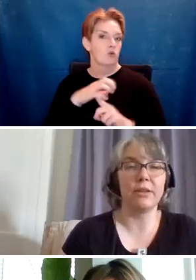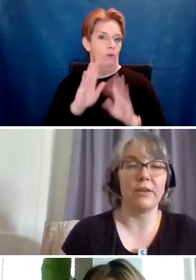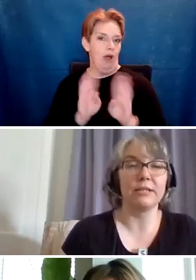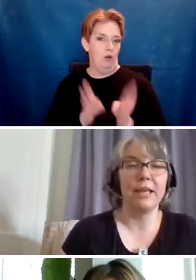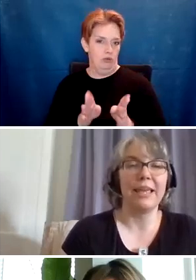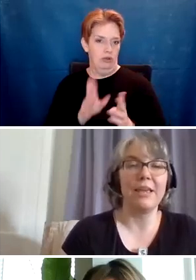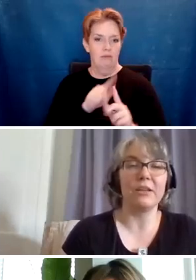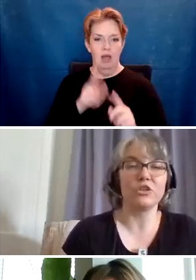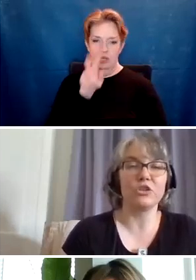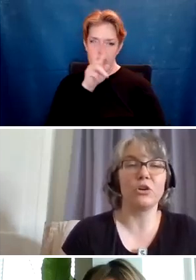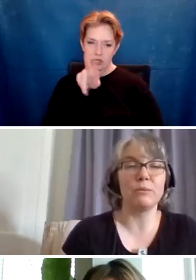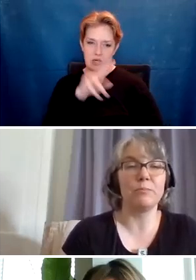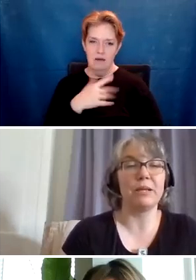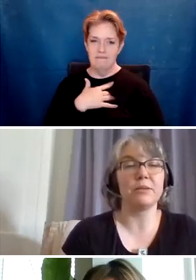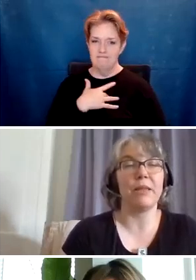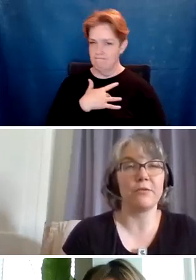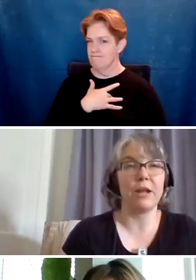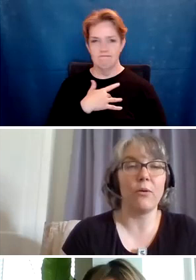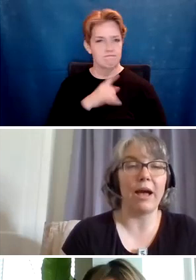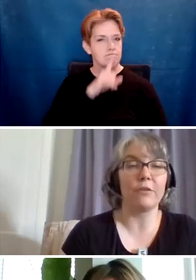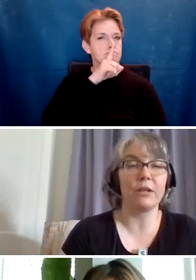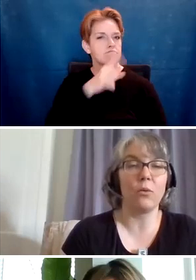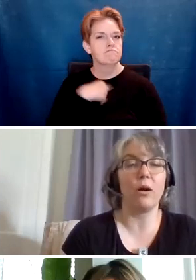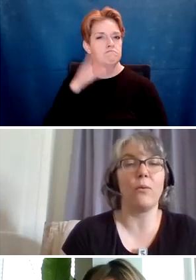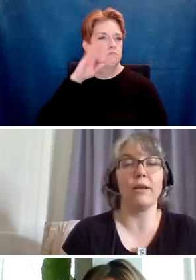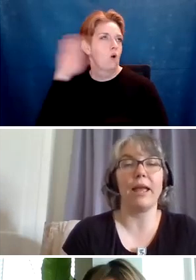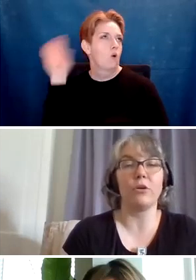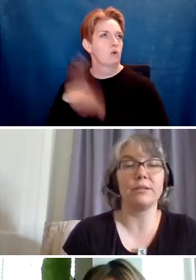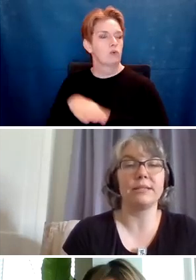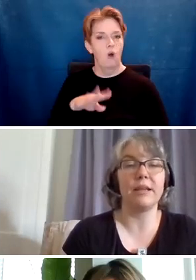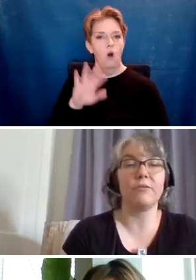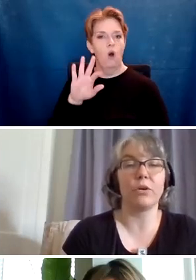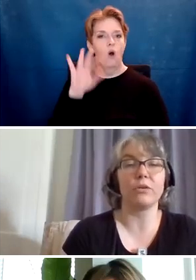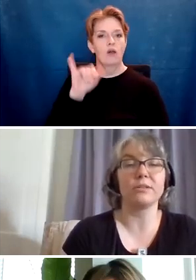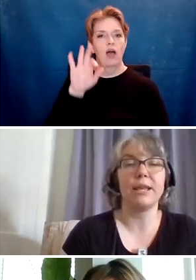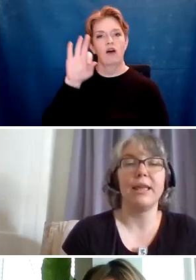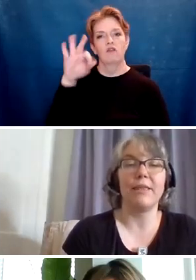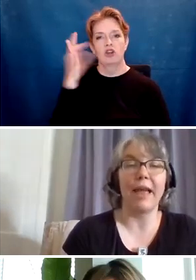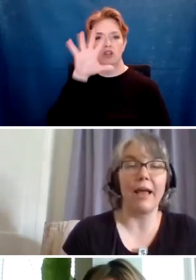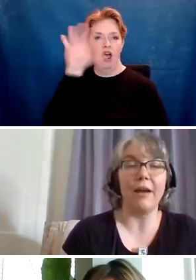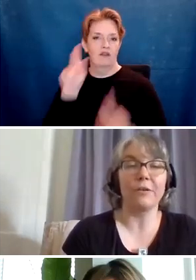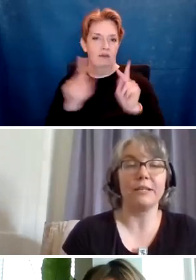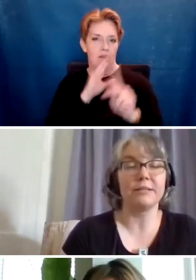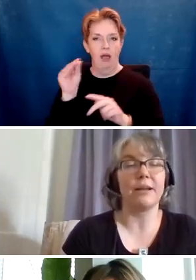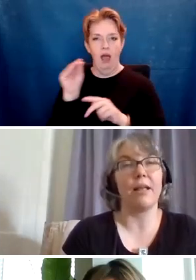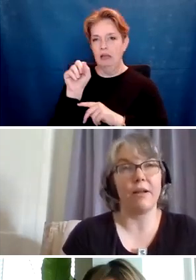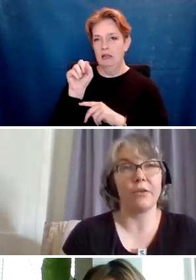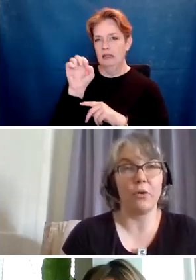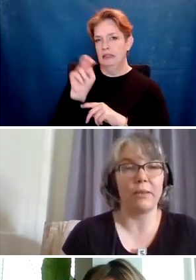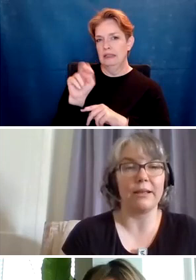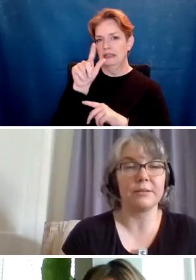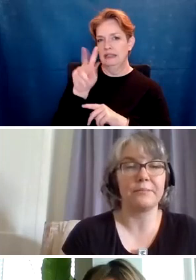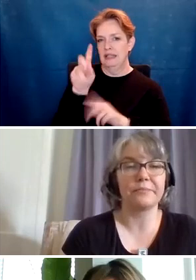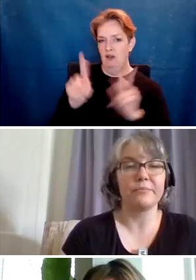distinct look of it, he felt sure it was built by the Franco-African Kwankwán and her enslaved workers in the African style of